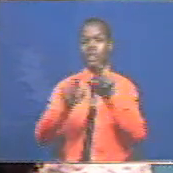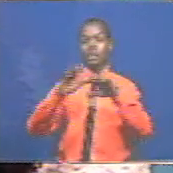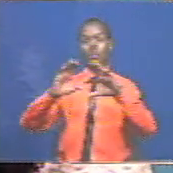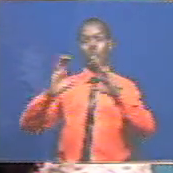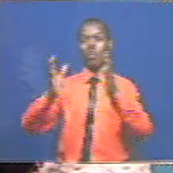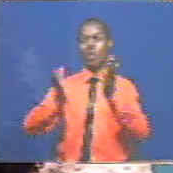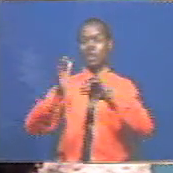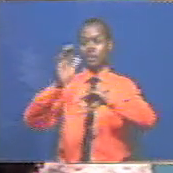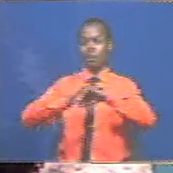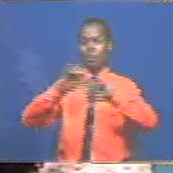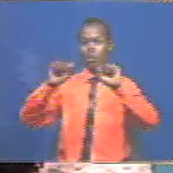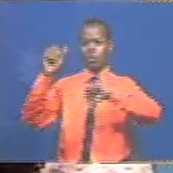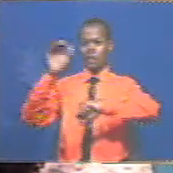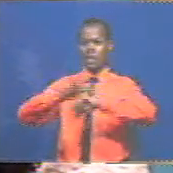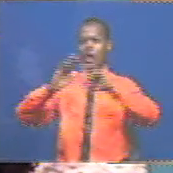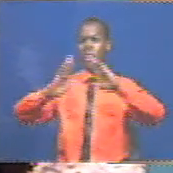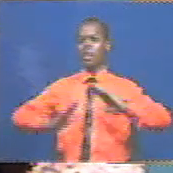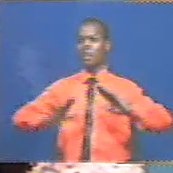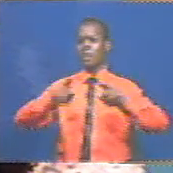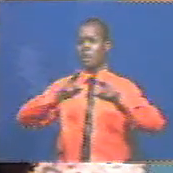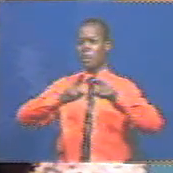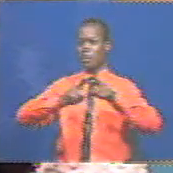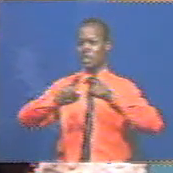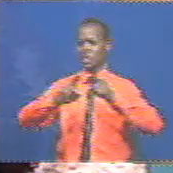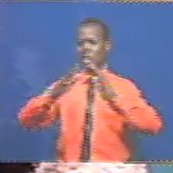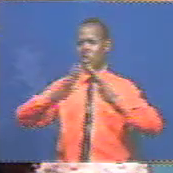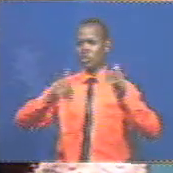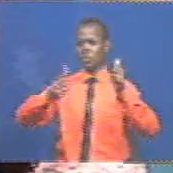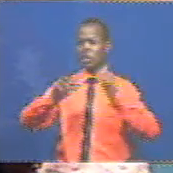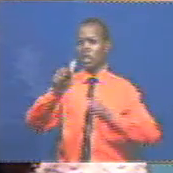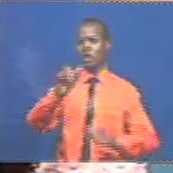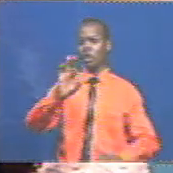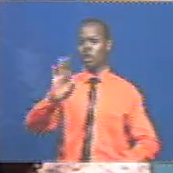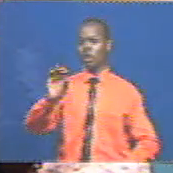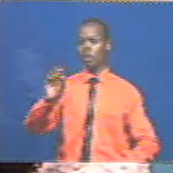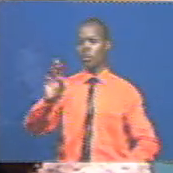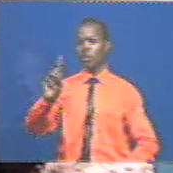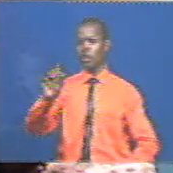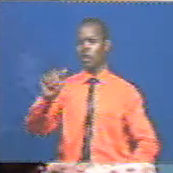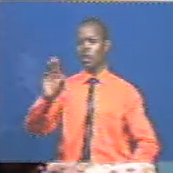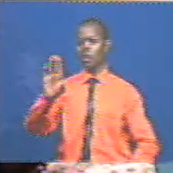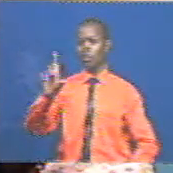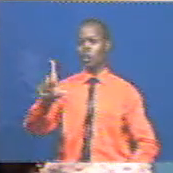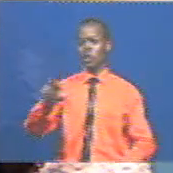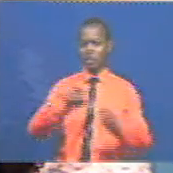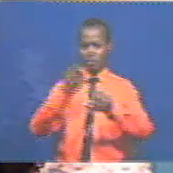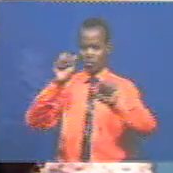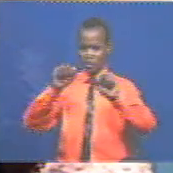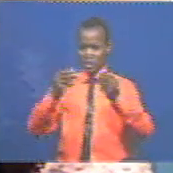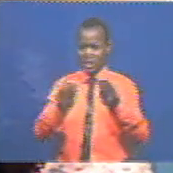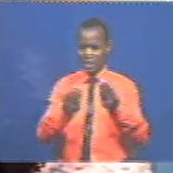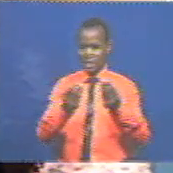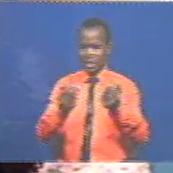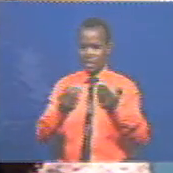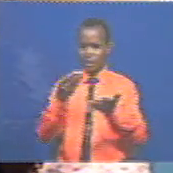you can get the housing but affordable housing which is affordable housing which is affordable which is accessible and which also